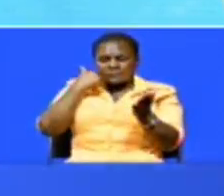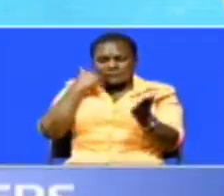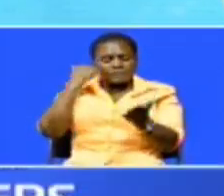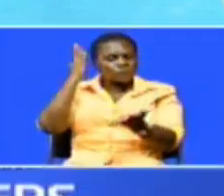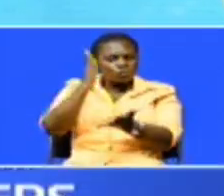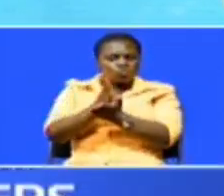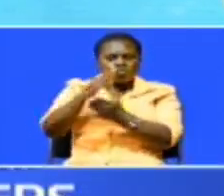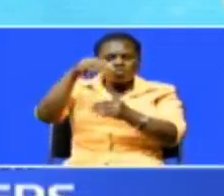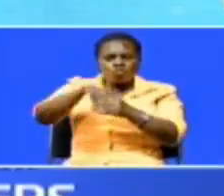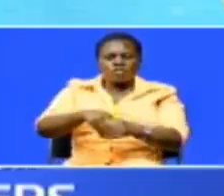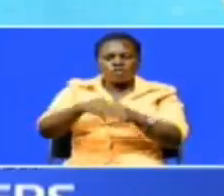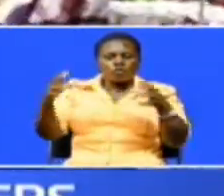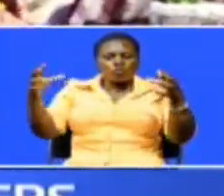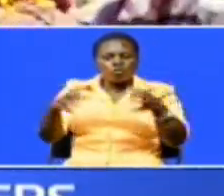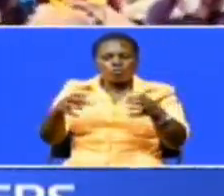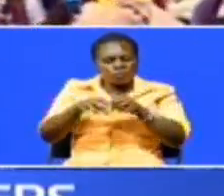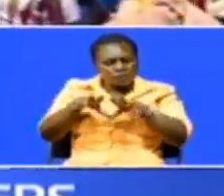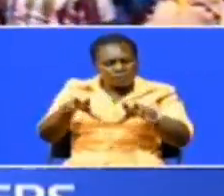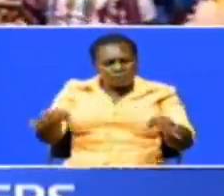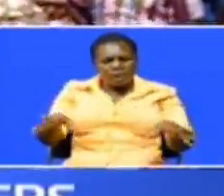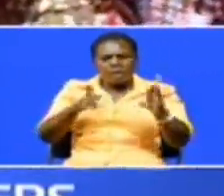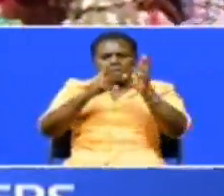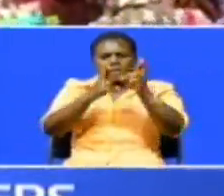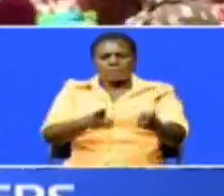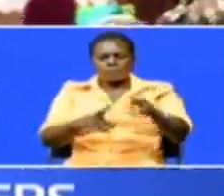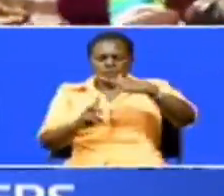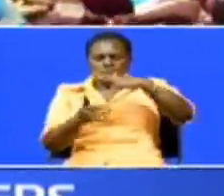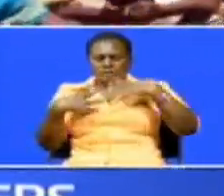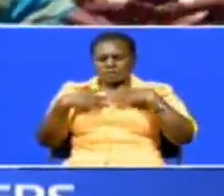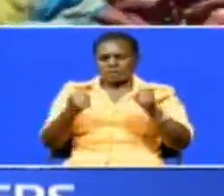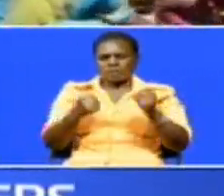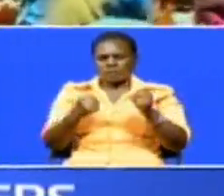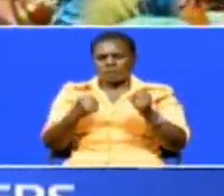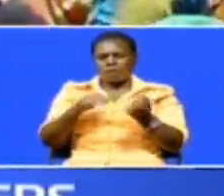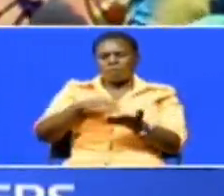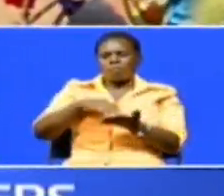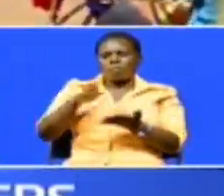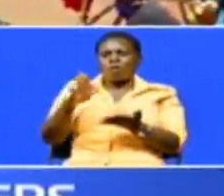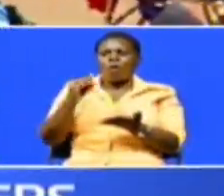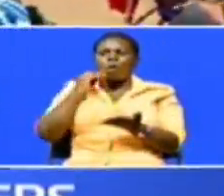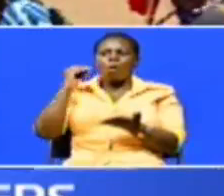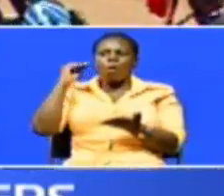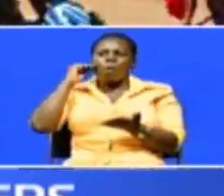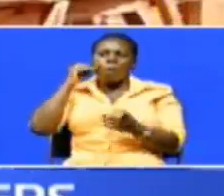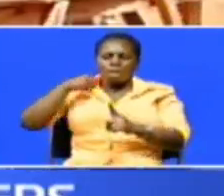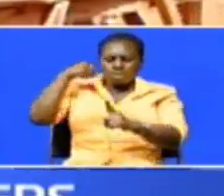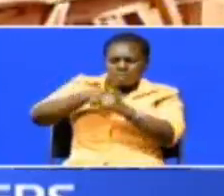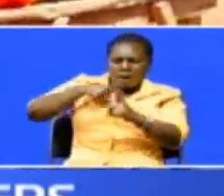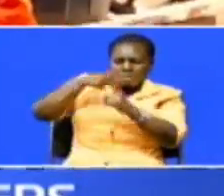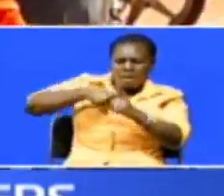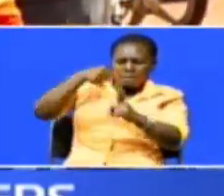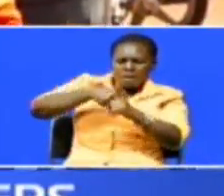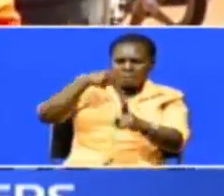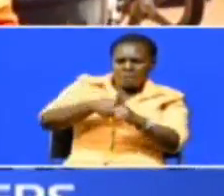really well within our communities. But a report by the Ministry of Health points at an increase in domestic and gender-based